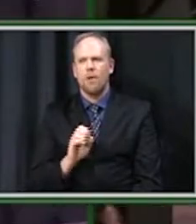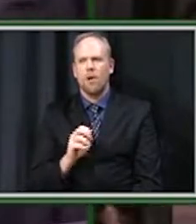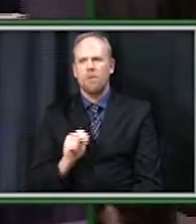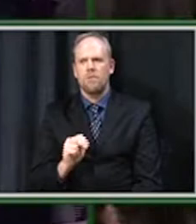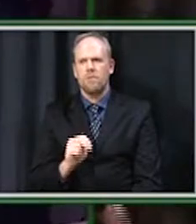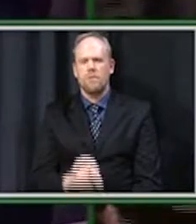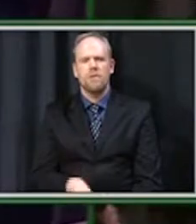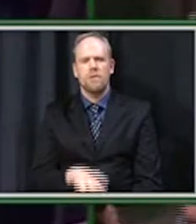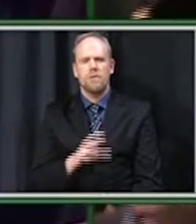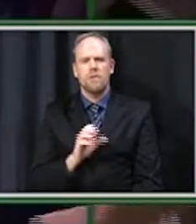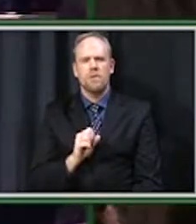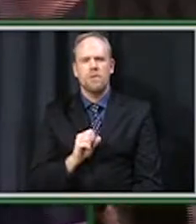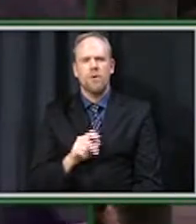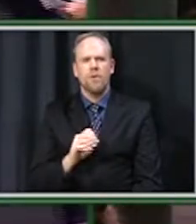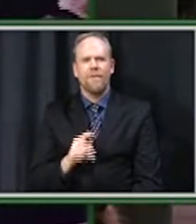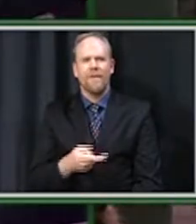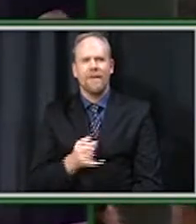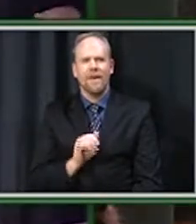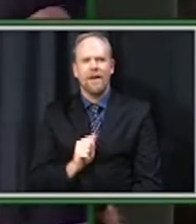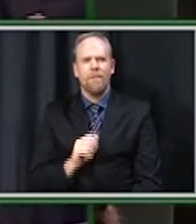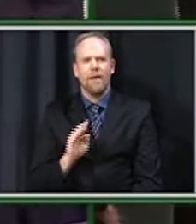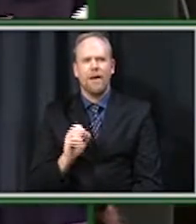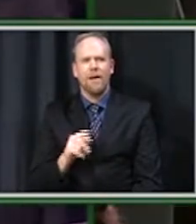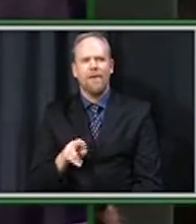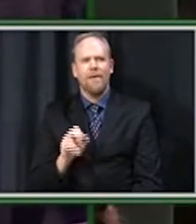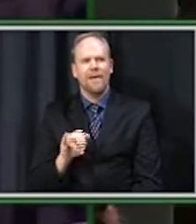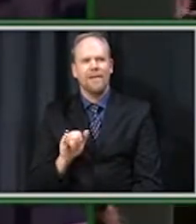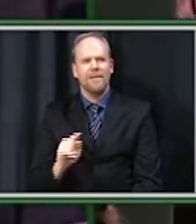Sophia Linares.